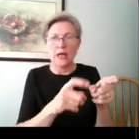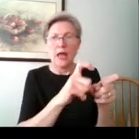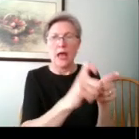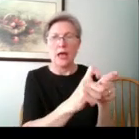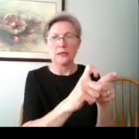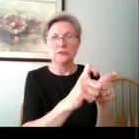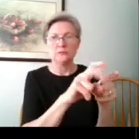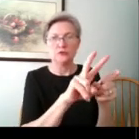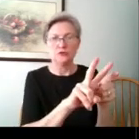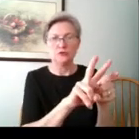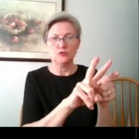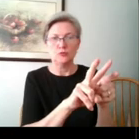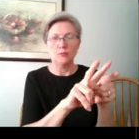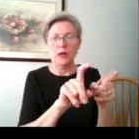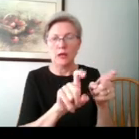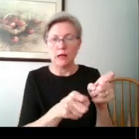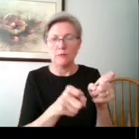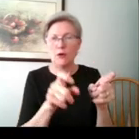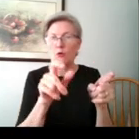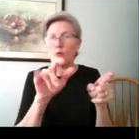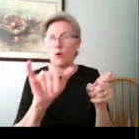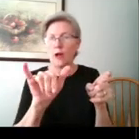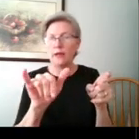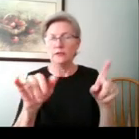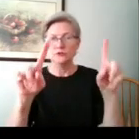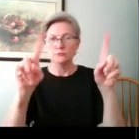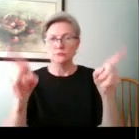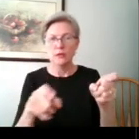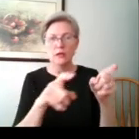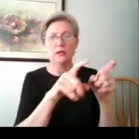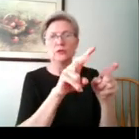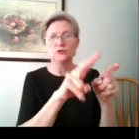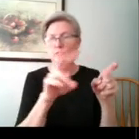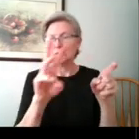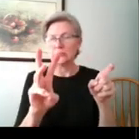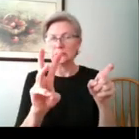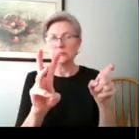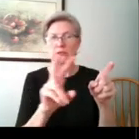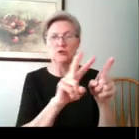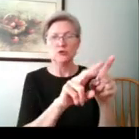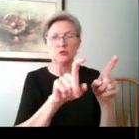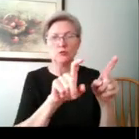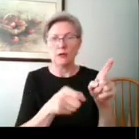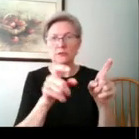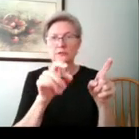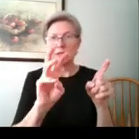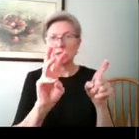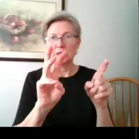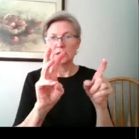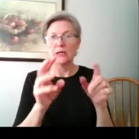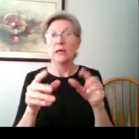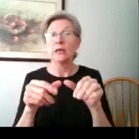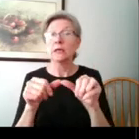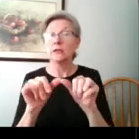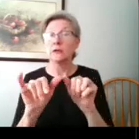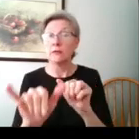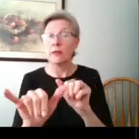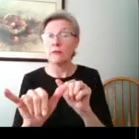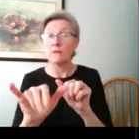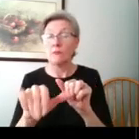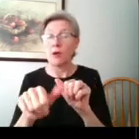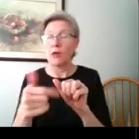will be 2 and my y-axis will be 6. Remember, x always comes first, so my ordered pair is 2, 6. I'll continue that for my